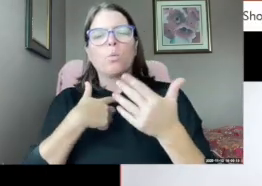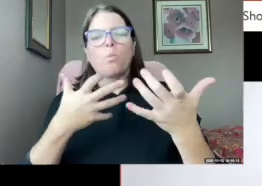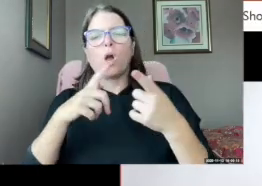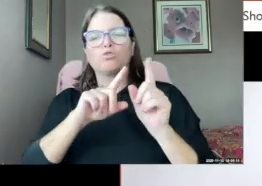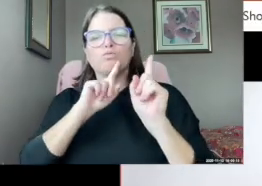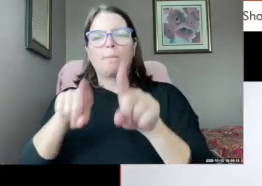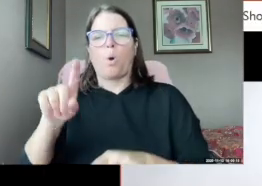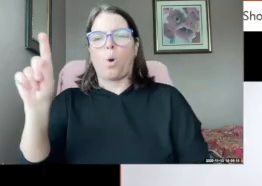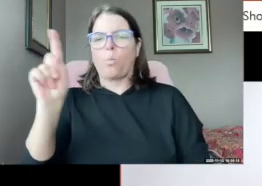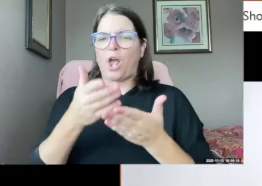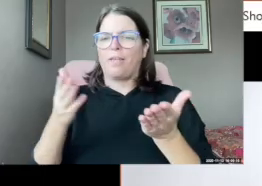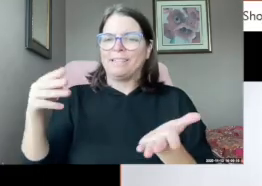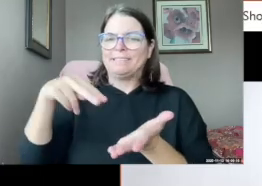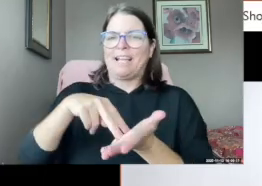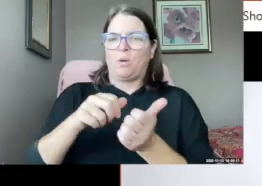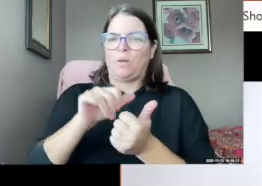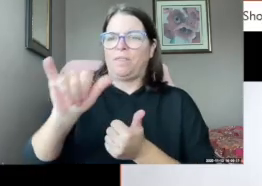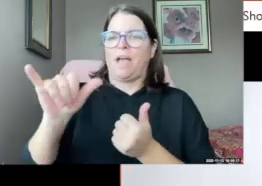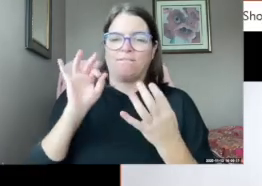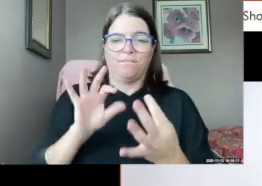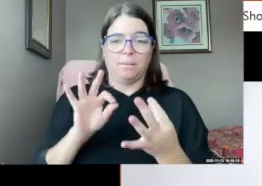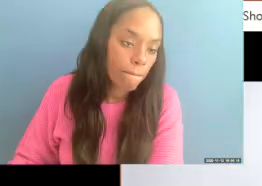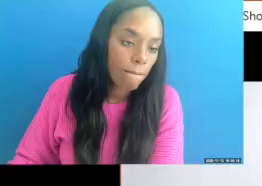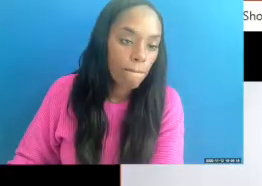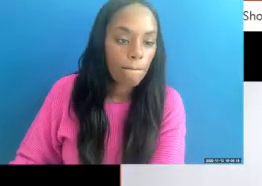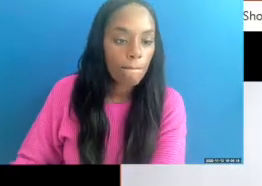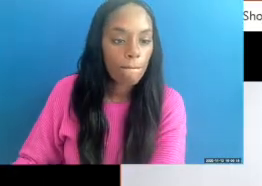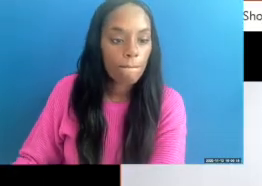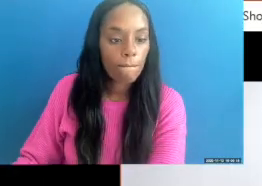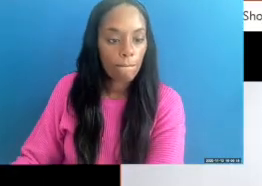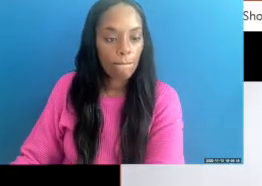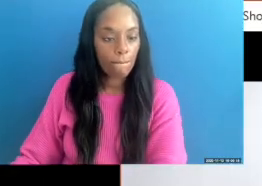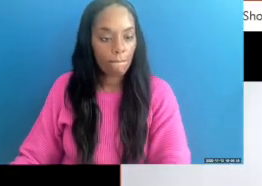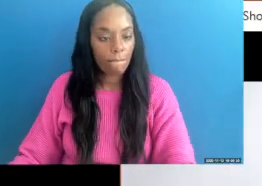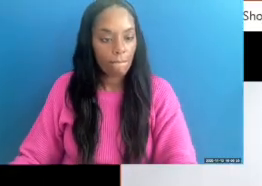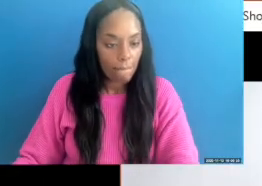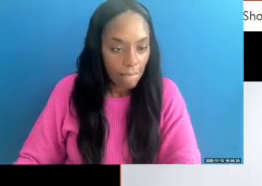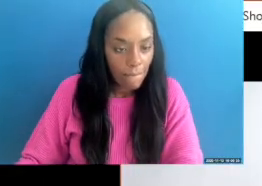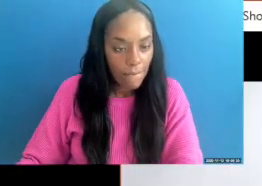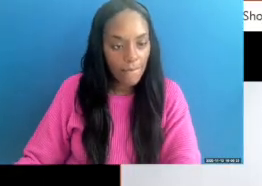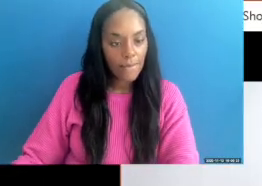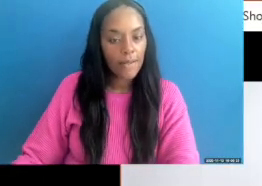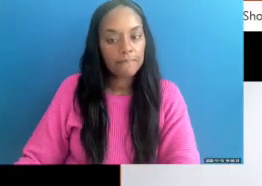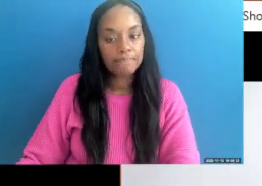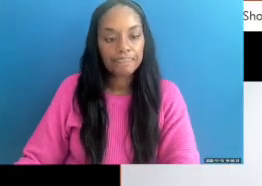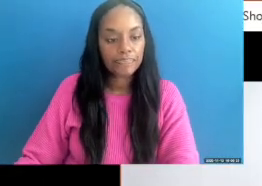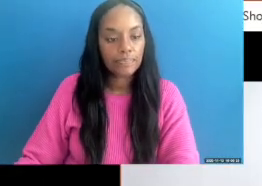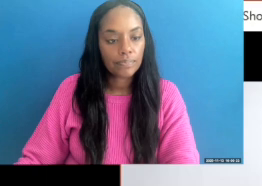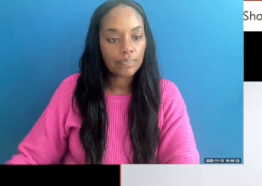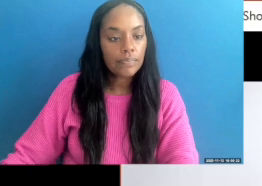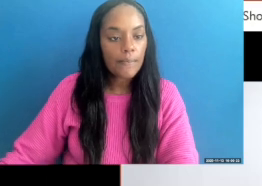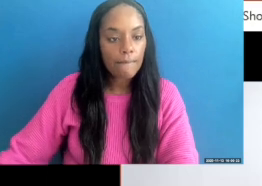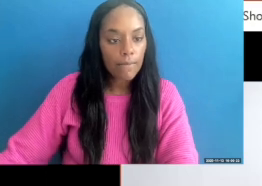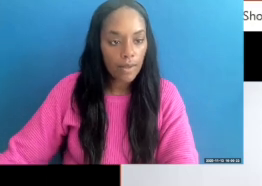to report out on where things stand with that feedback. First of all, Clean Cars for All and the Driving Clean Assistance Program, CARB